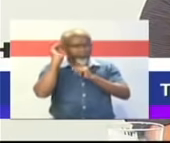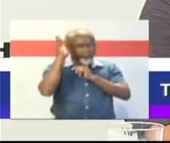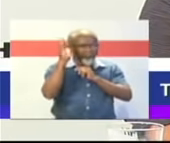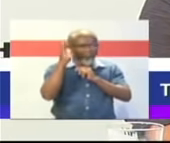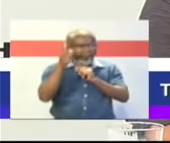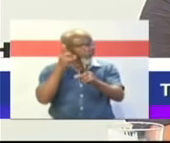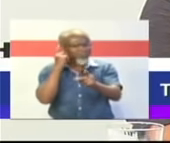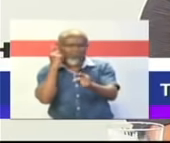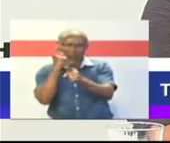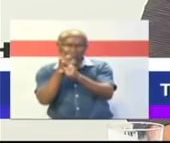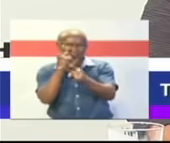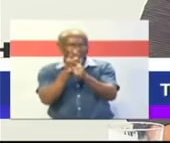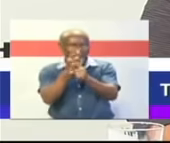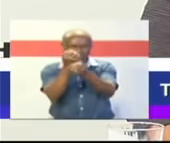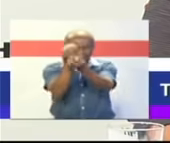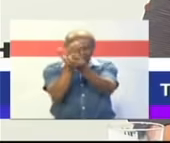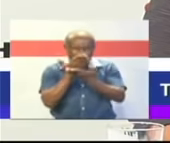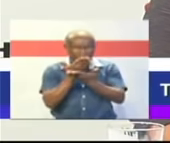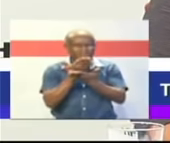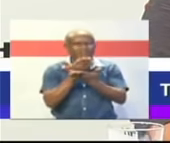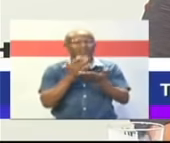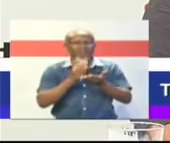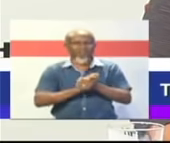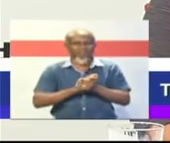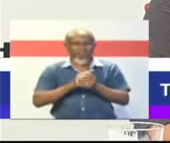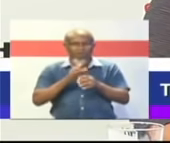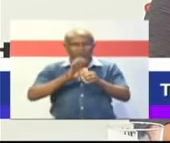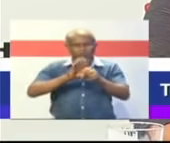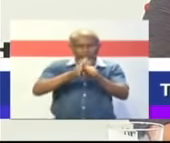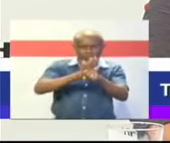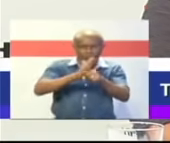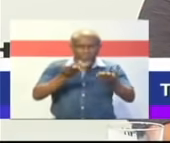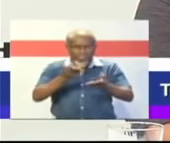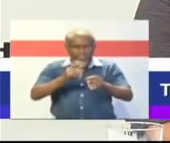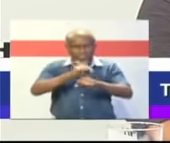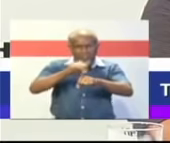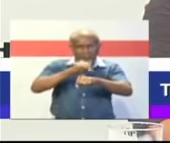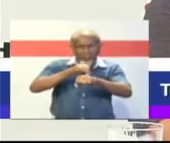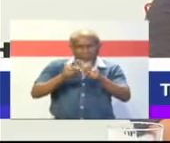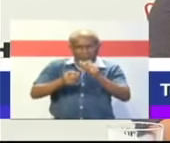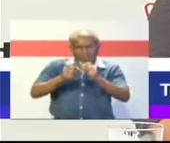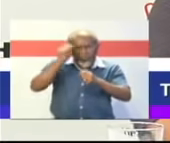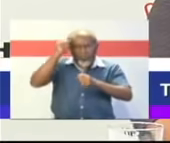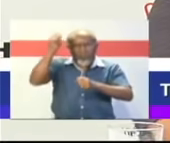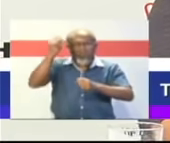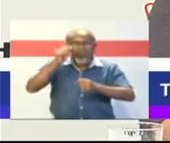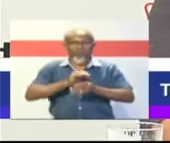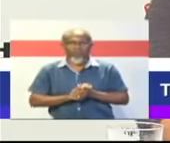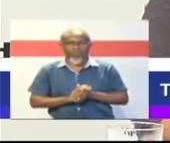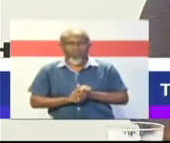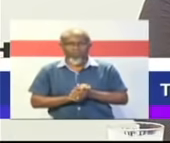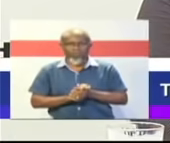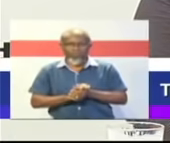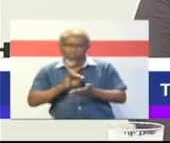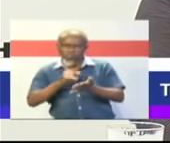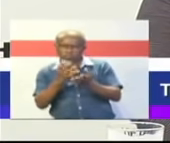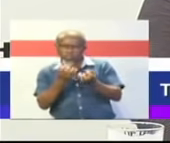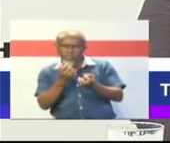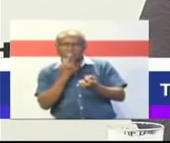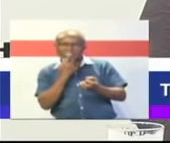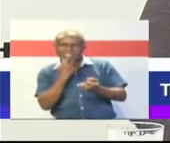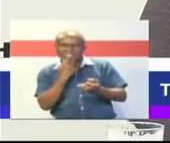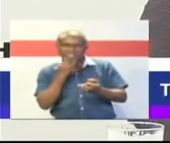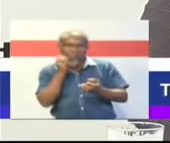your most accurate and reliable source of information on the national COVID-19 response. And